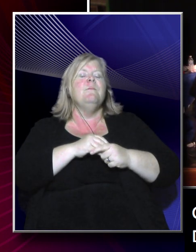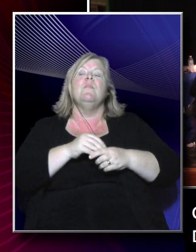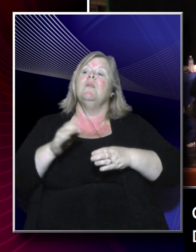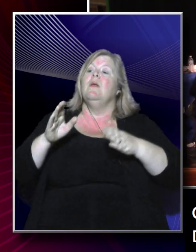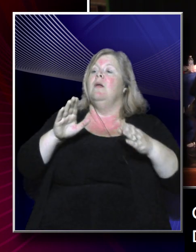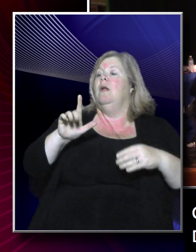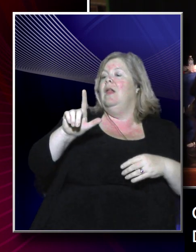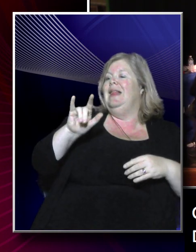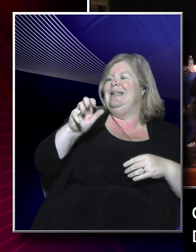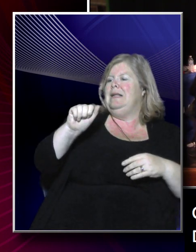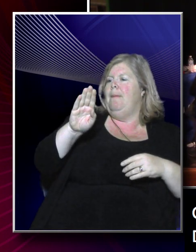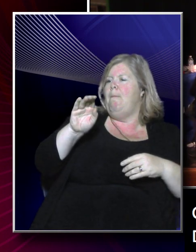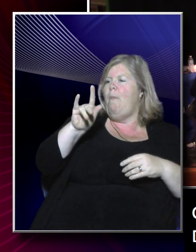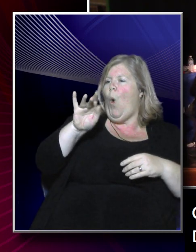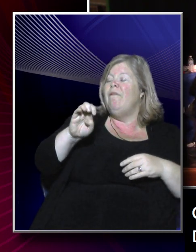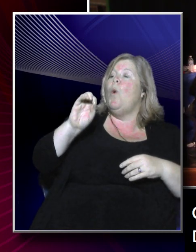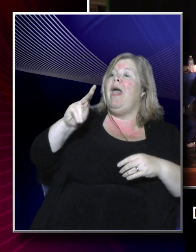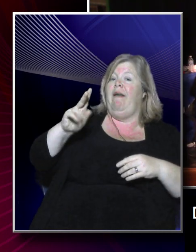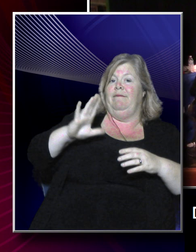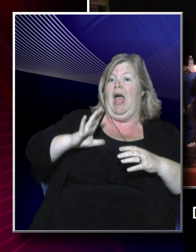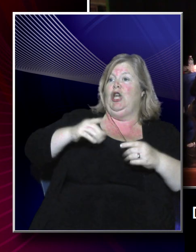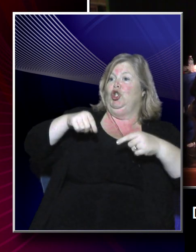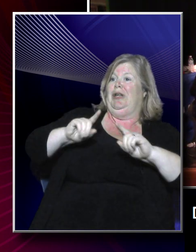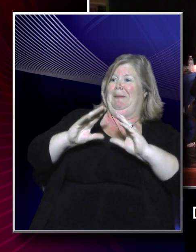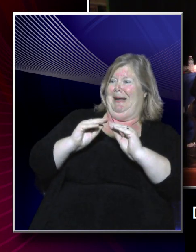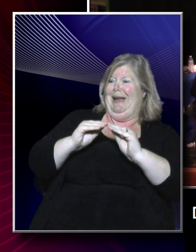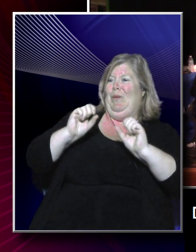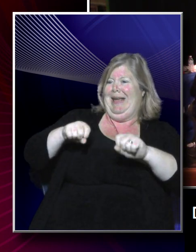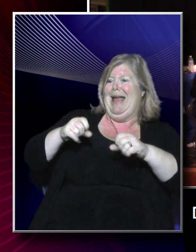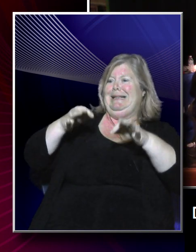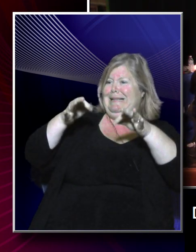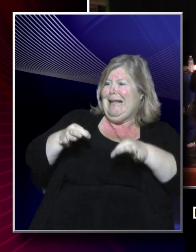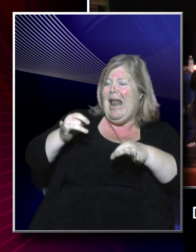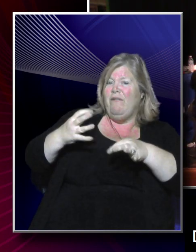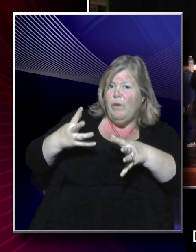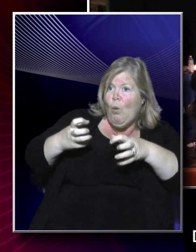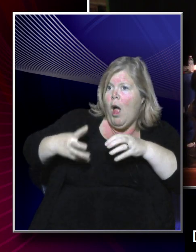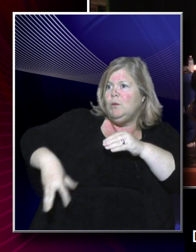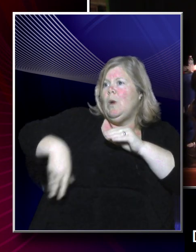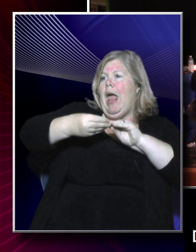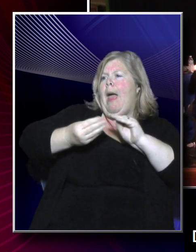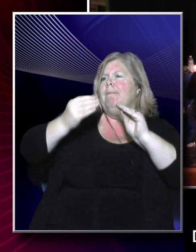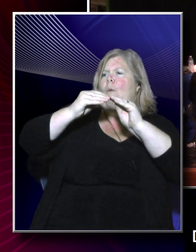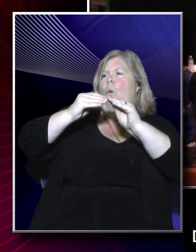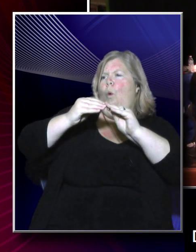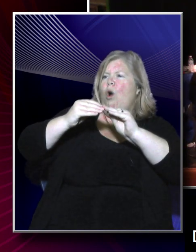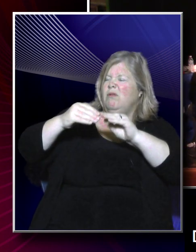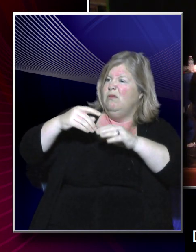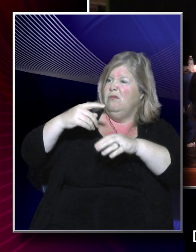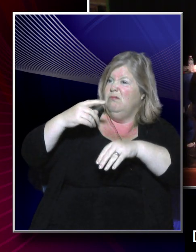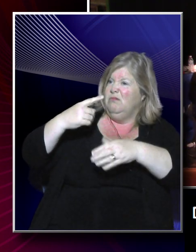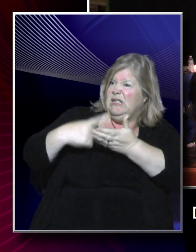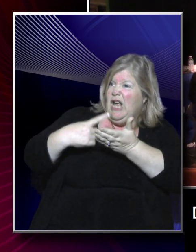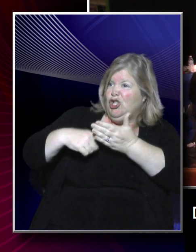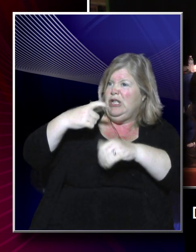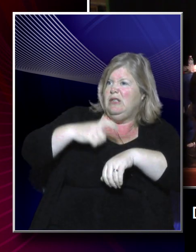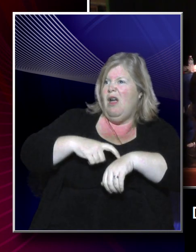Okay, so during the meeting, we can decide whether or not we need to add time. Correct. Okay, thank you.